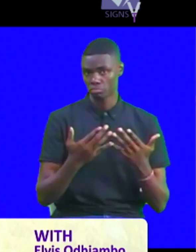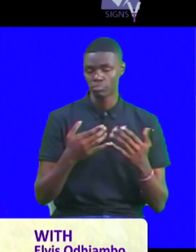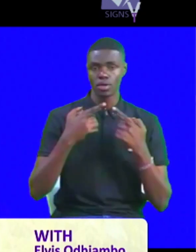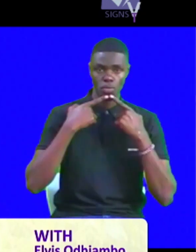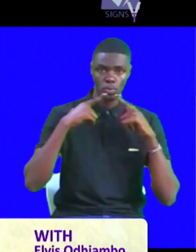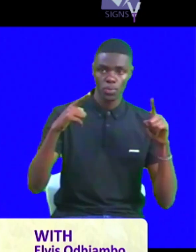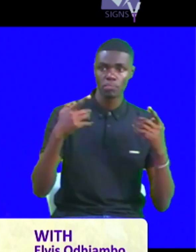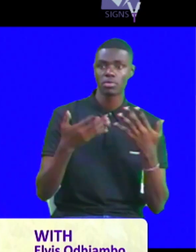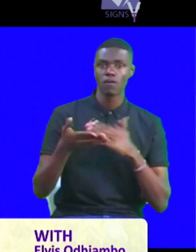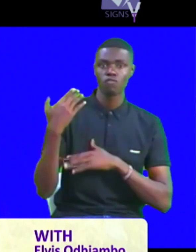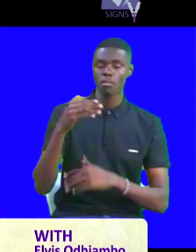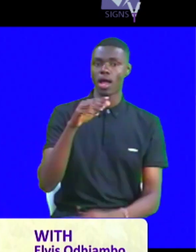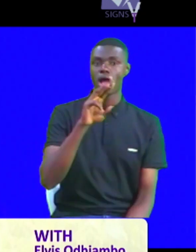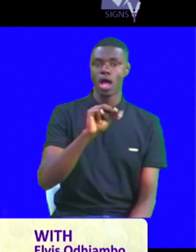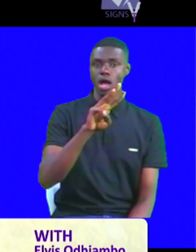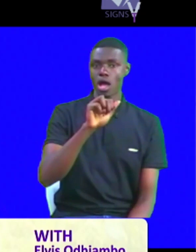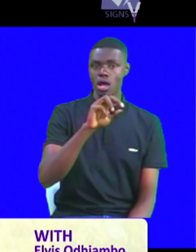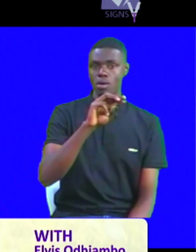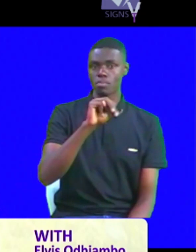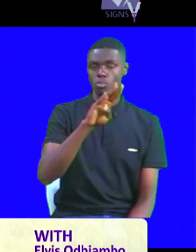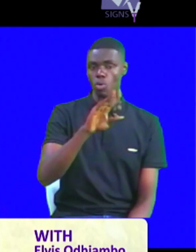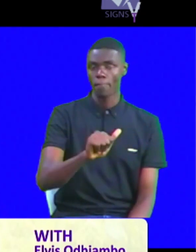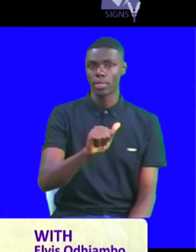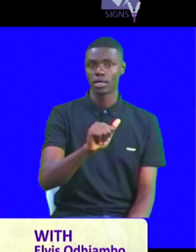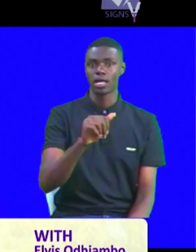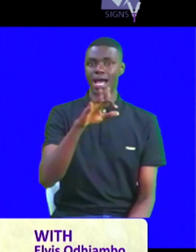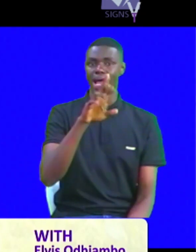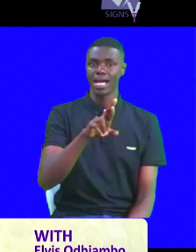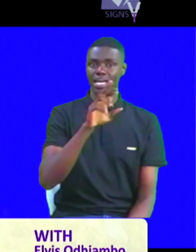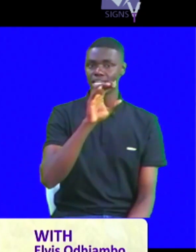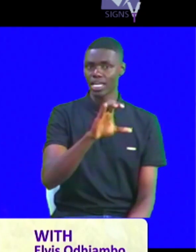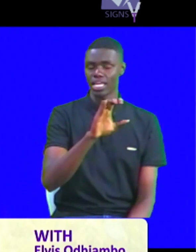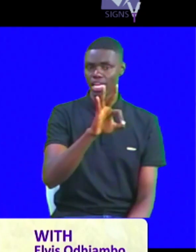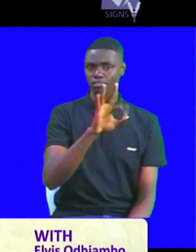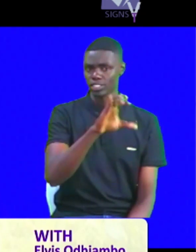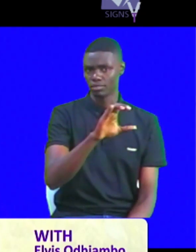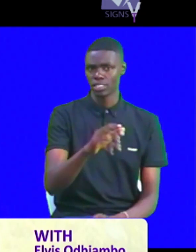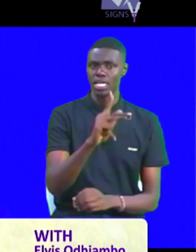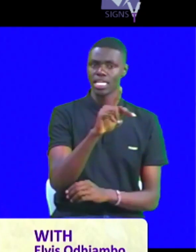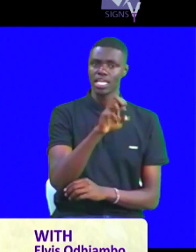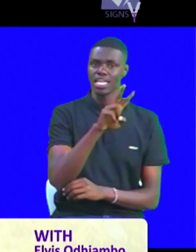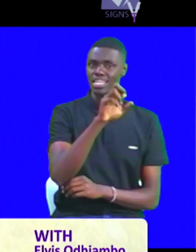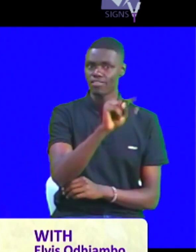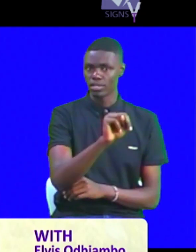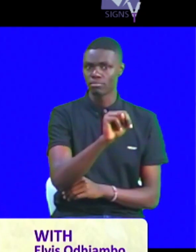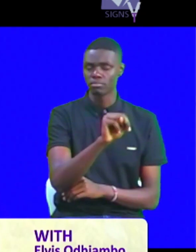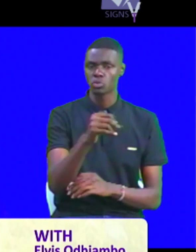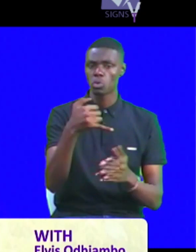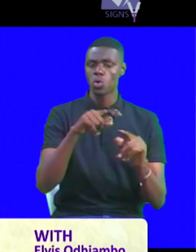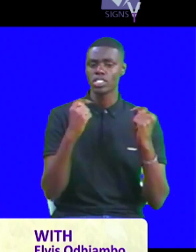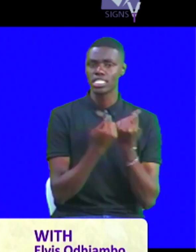announced yesterday. That is former Mwamba RFC coach, Mr. Kelvin Wambua, and the likes